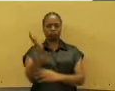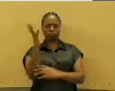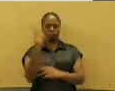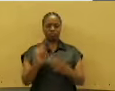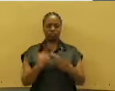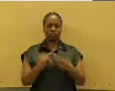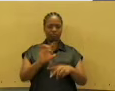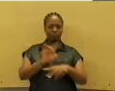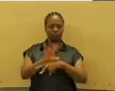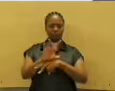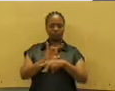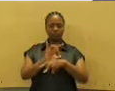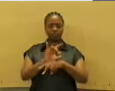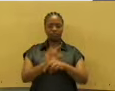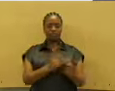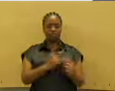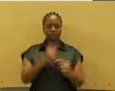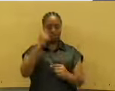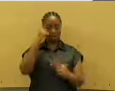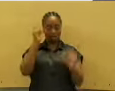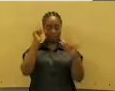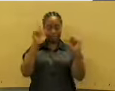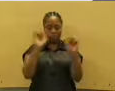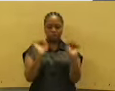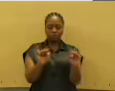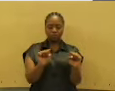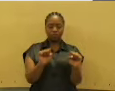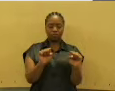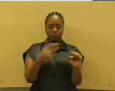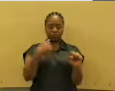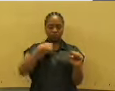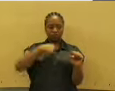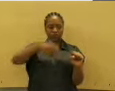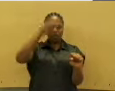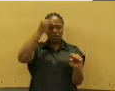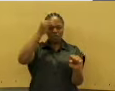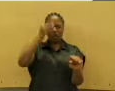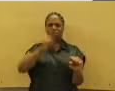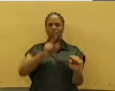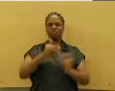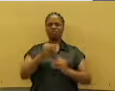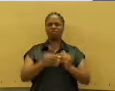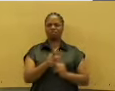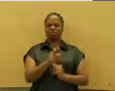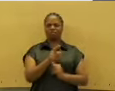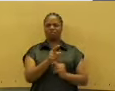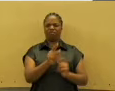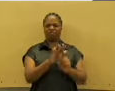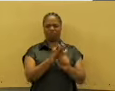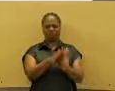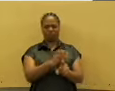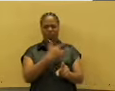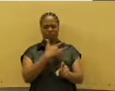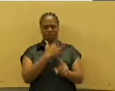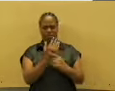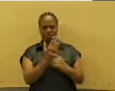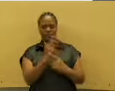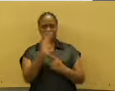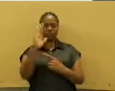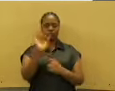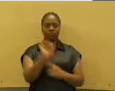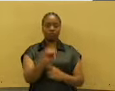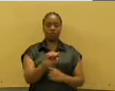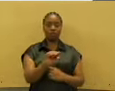and consciousness may lead to a snowball effect where people learn and challenge discriminatory practices, especially against people that